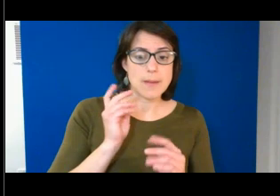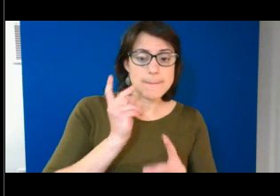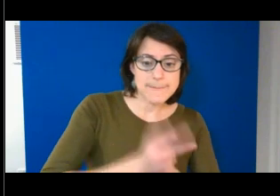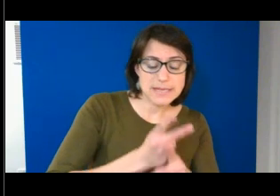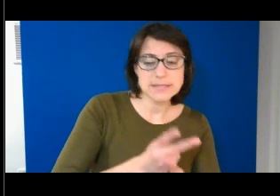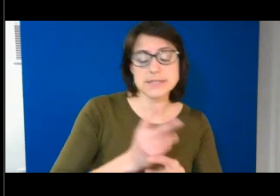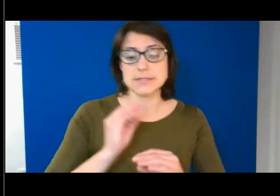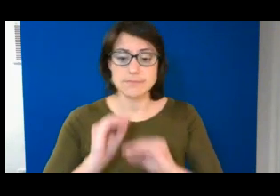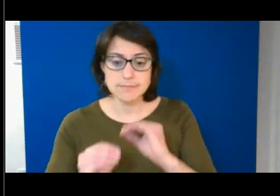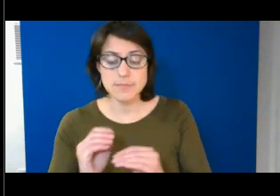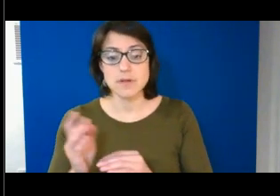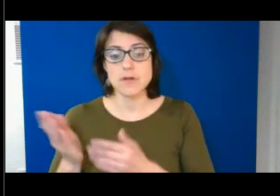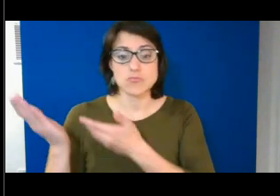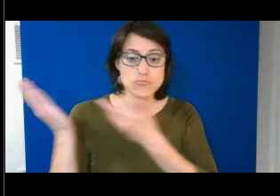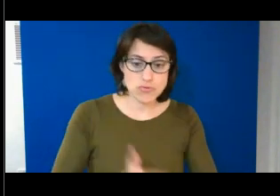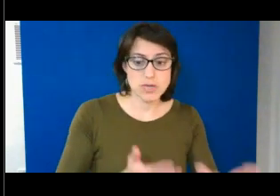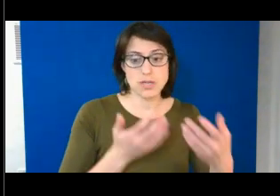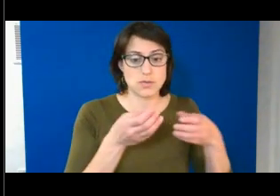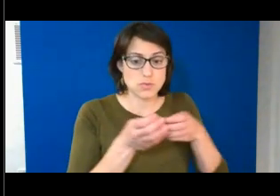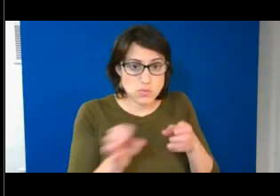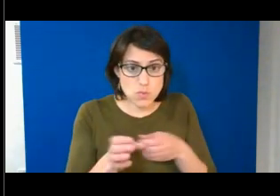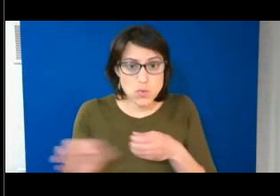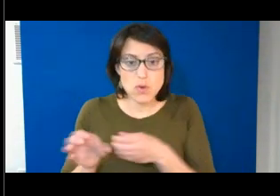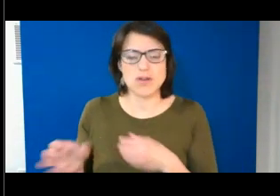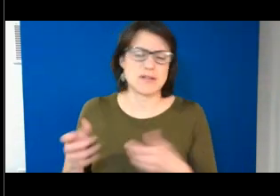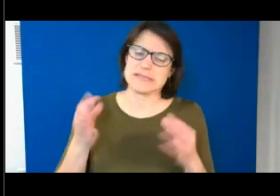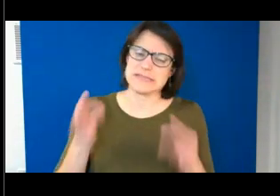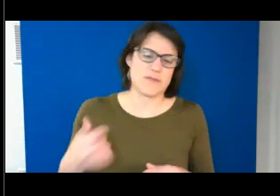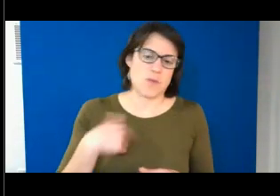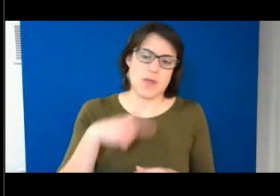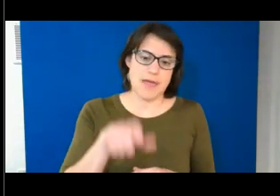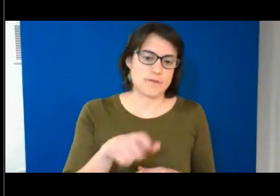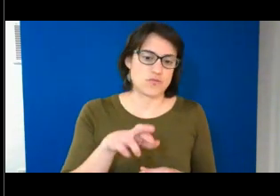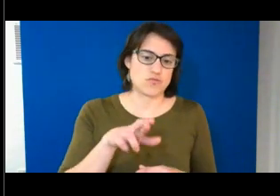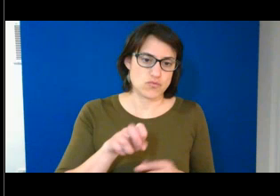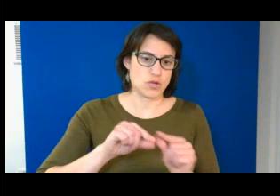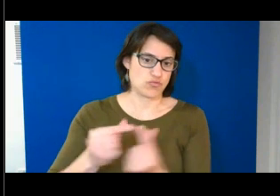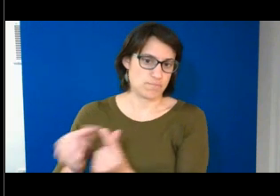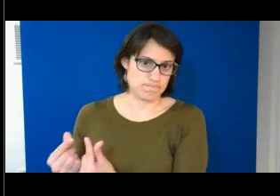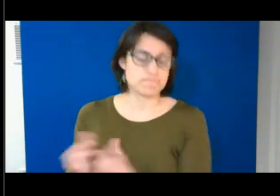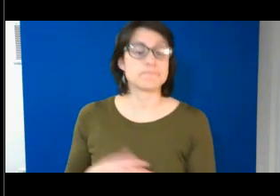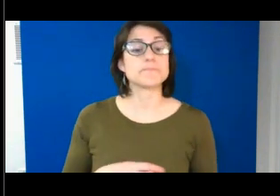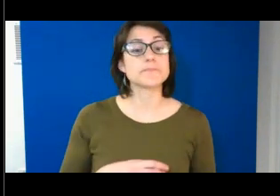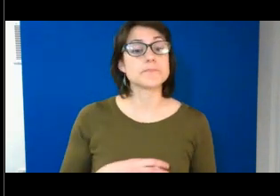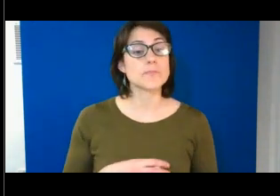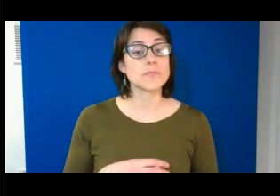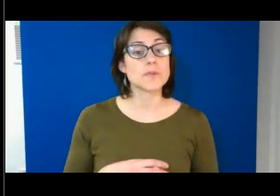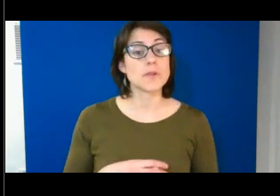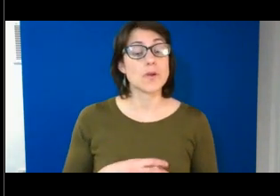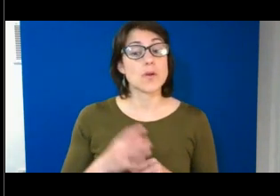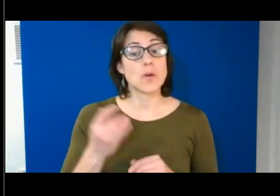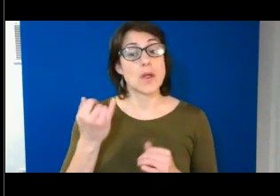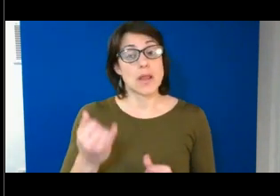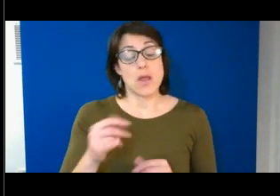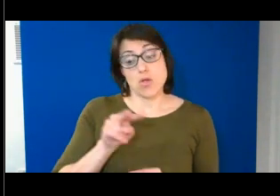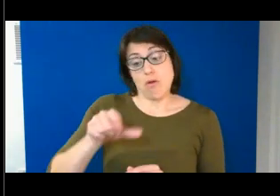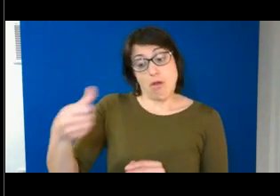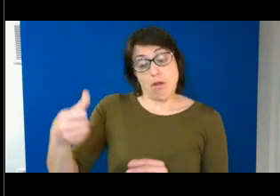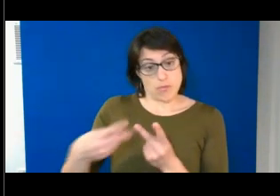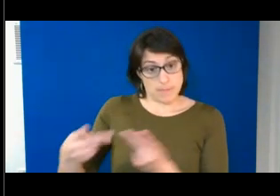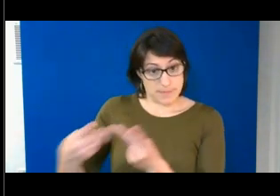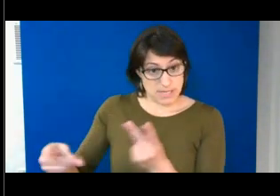think, well, this system definitely needs to be improved. So that's why we, also looking into the other place, for example, the